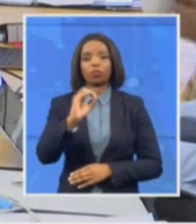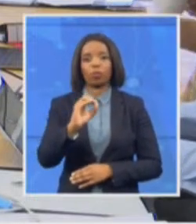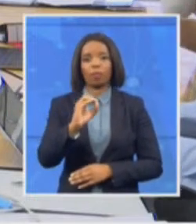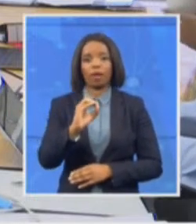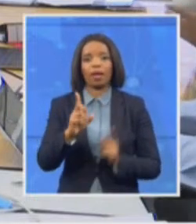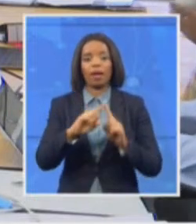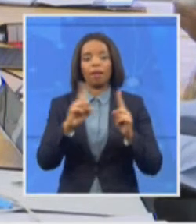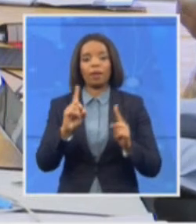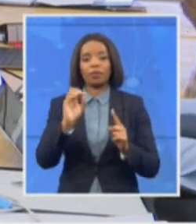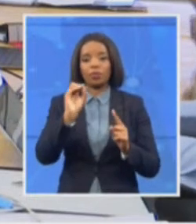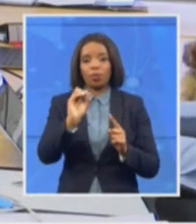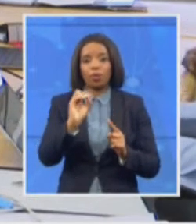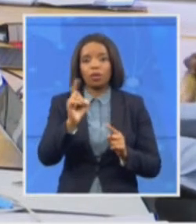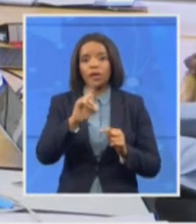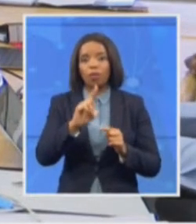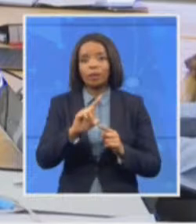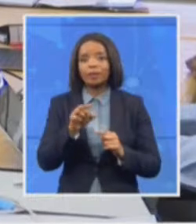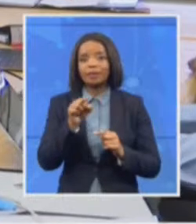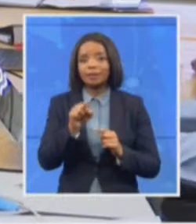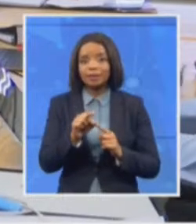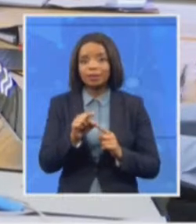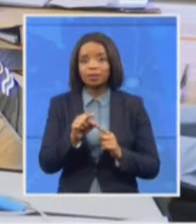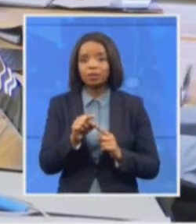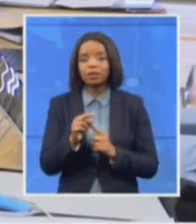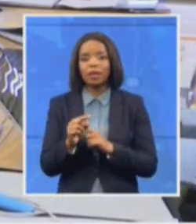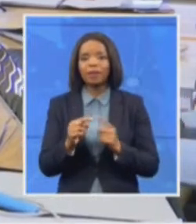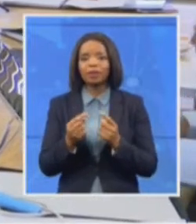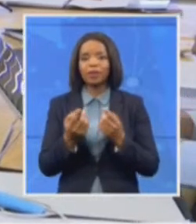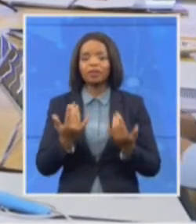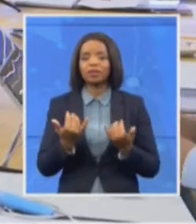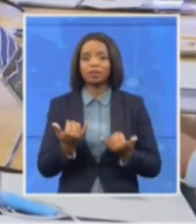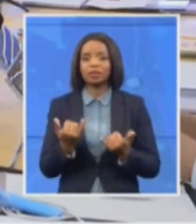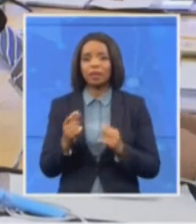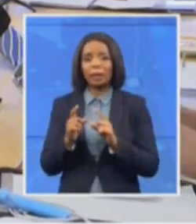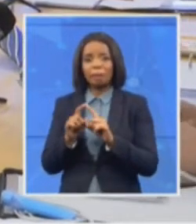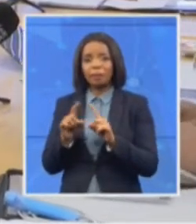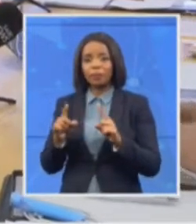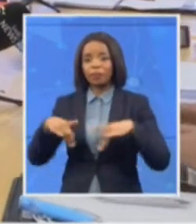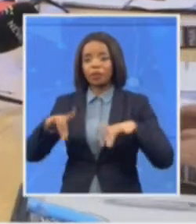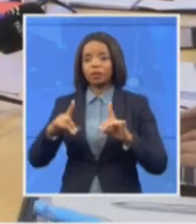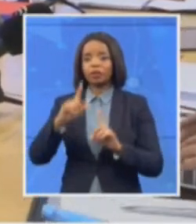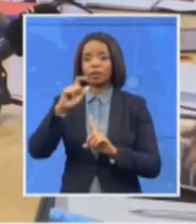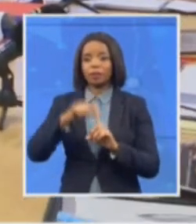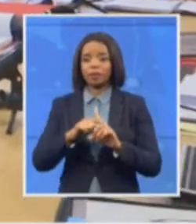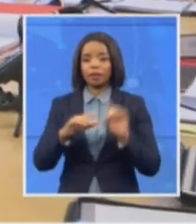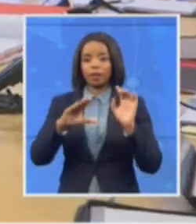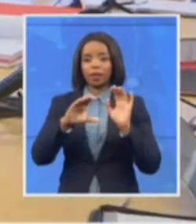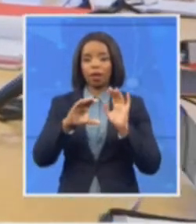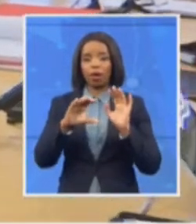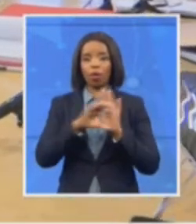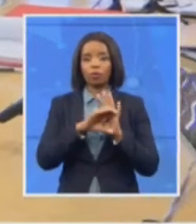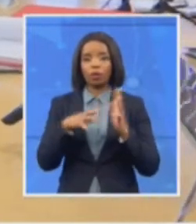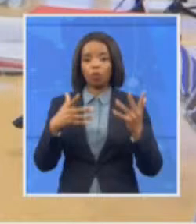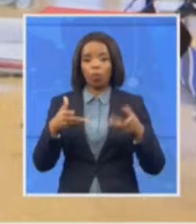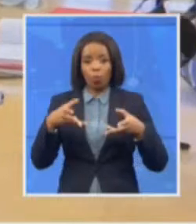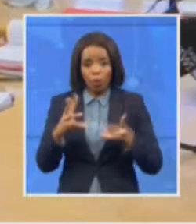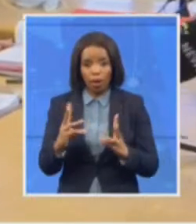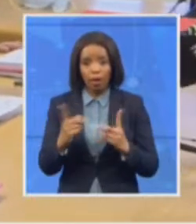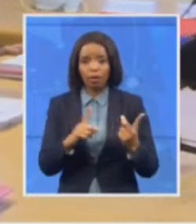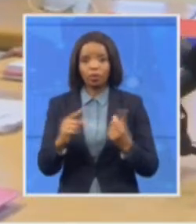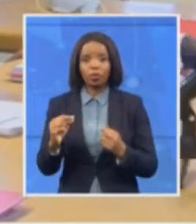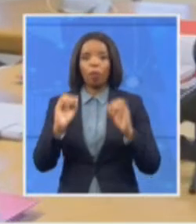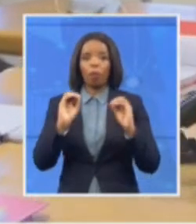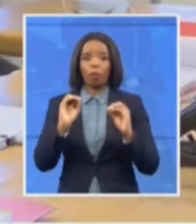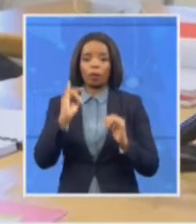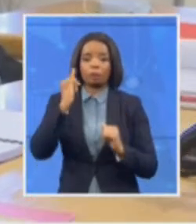episode, Chairperson. And now that discrepancy does not fall within her jurisdiction. And in our evidence will prove that that